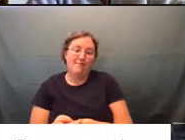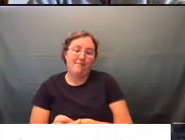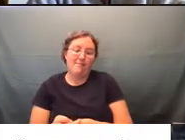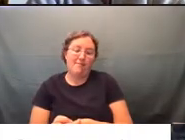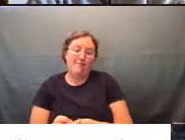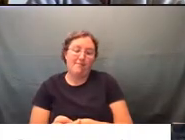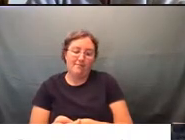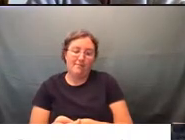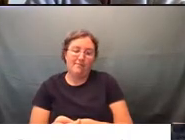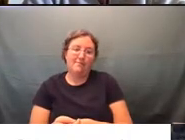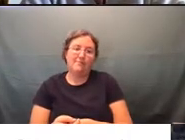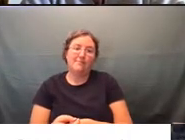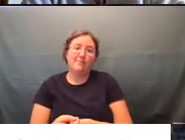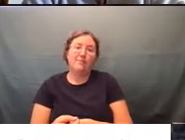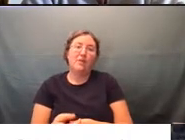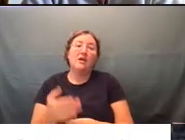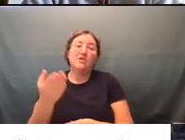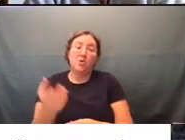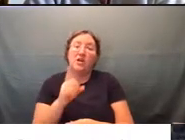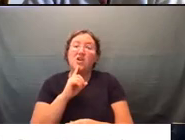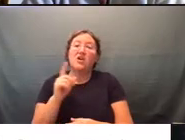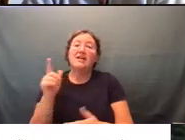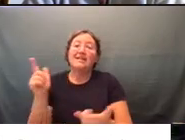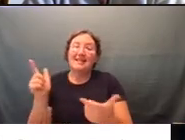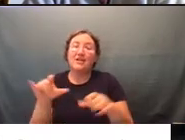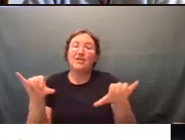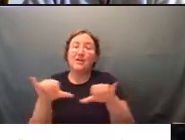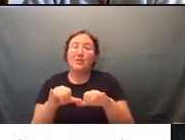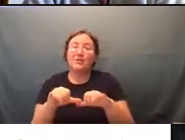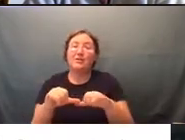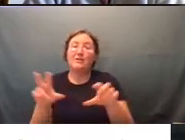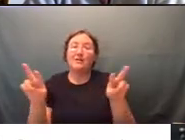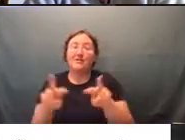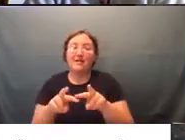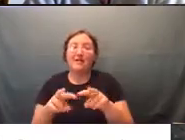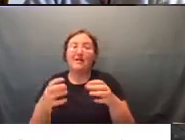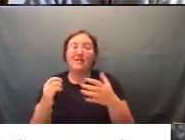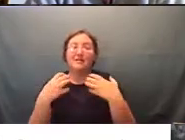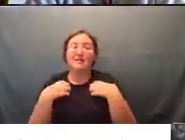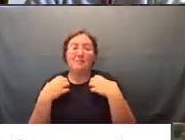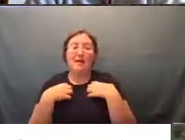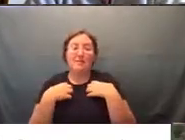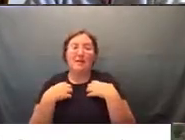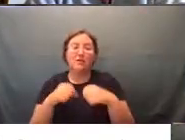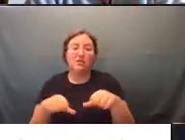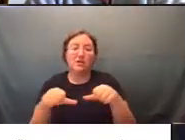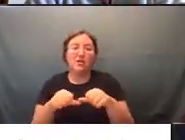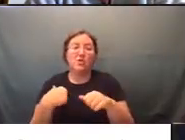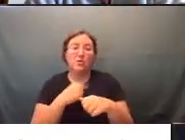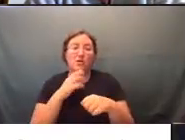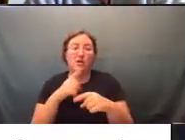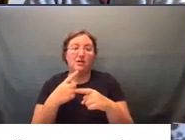But here we are at that Little Yosemite Valley, which is the backpackers campground that we talked about. This is a little bit past